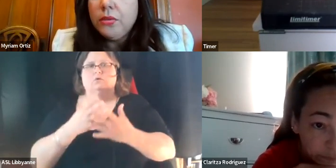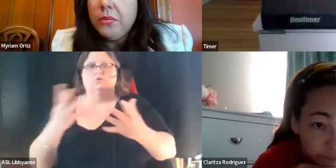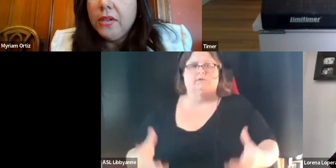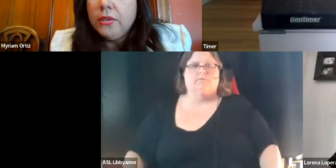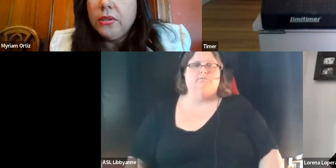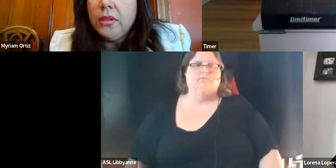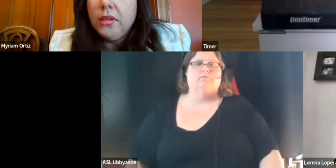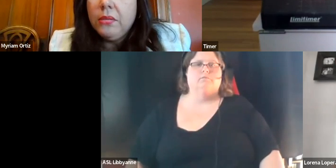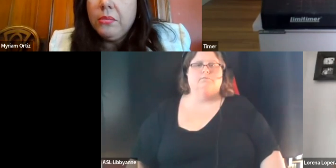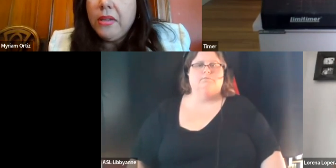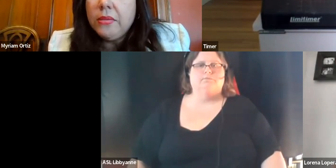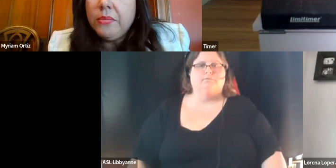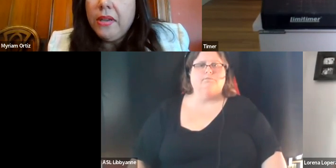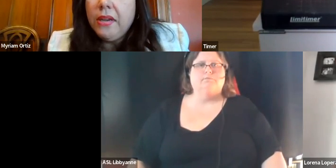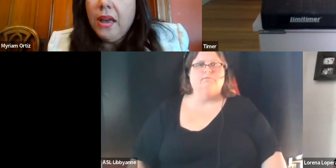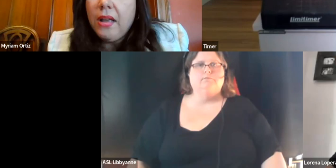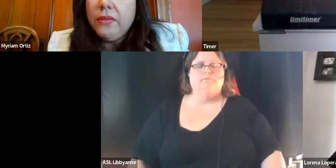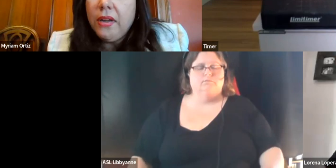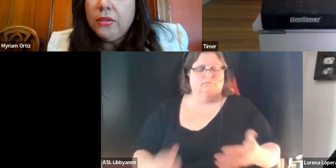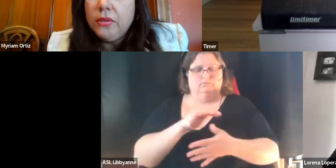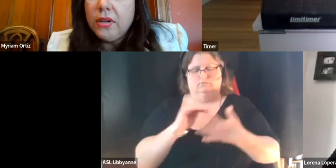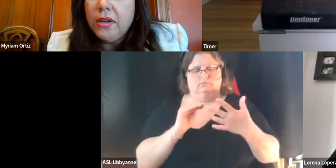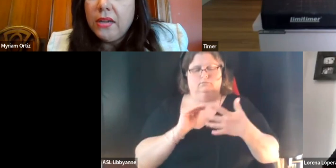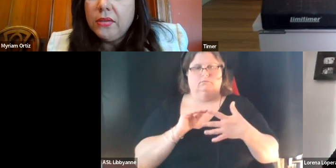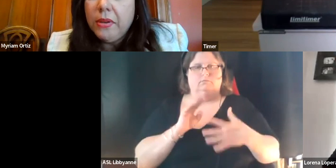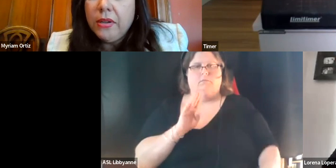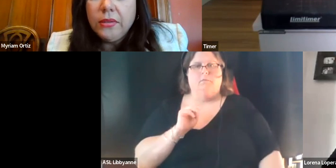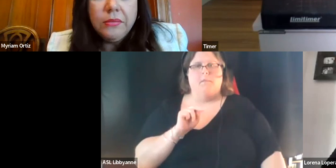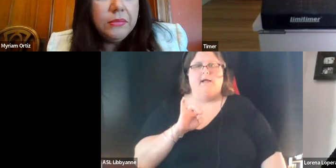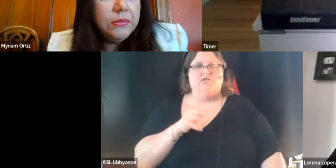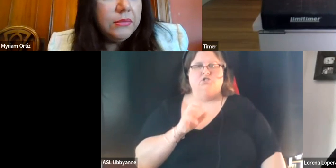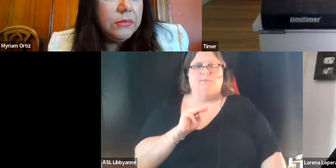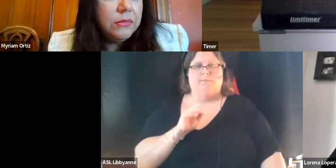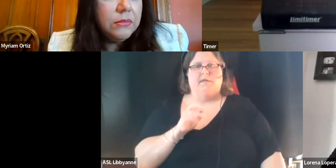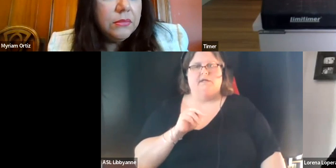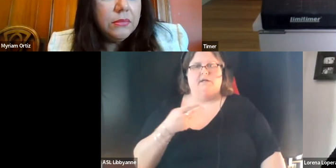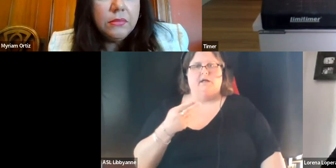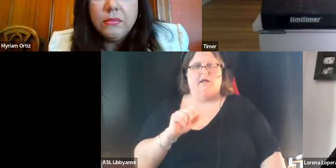Thank you so much. Benjamin Helfat, you are our next speaker.